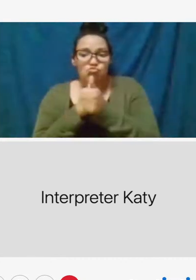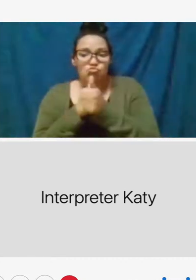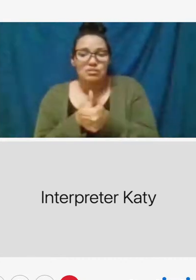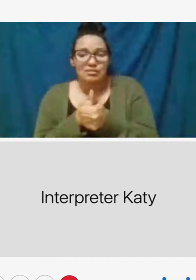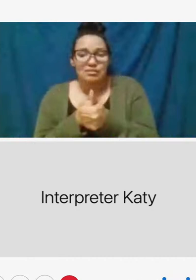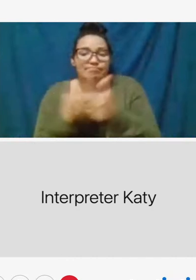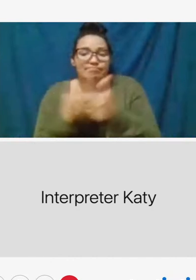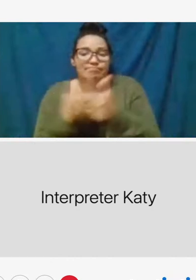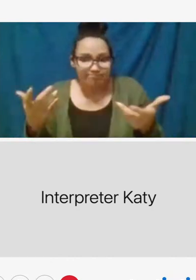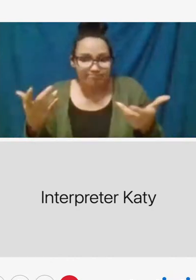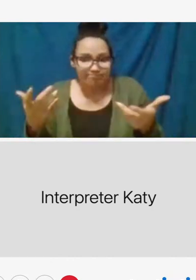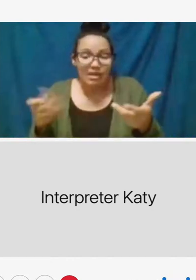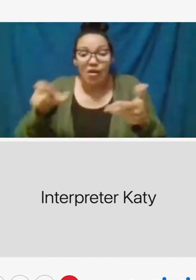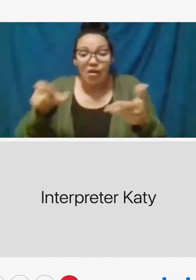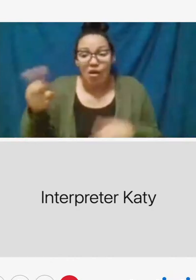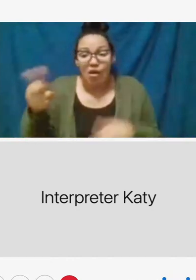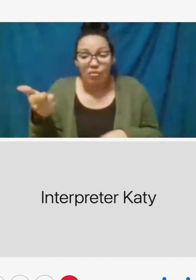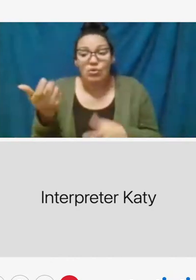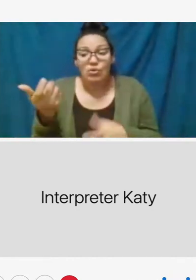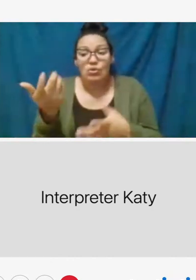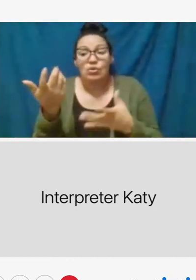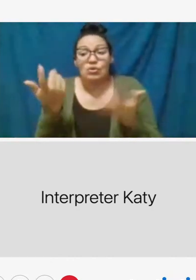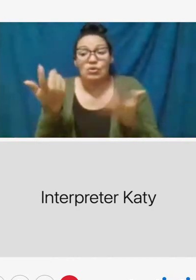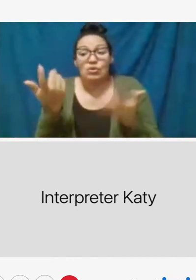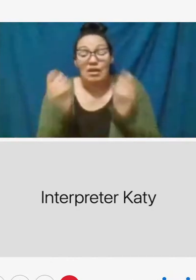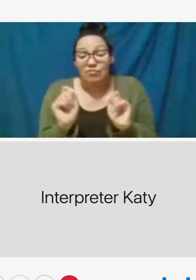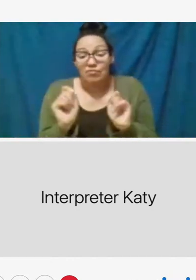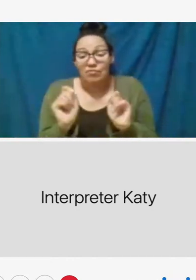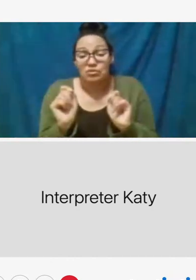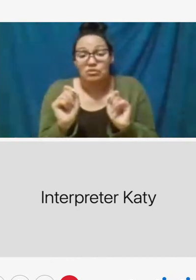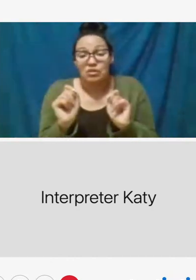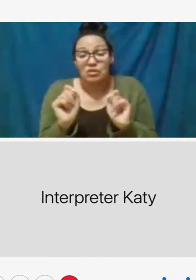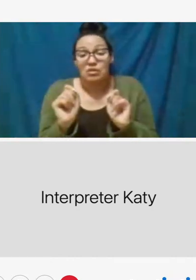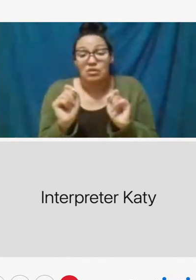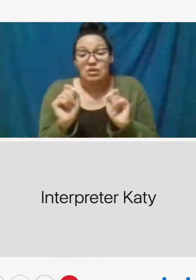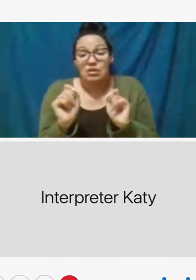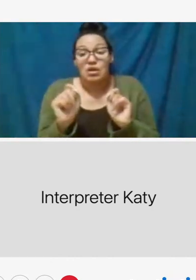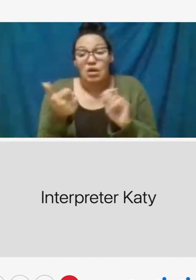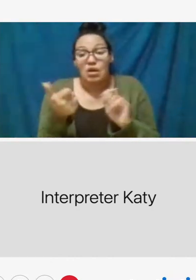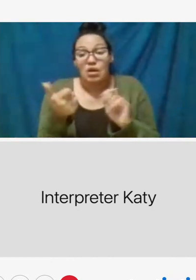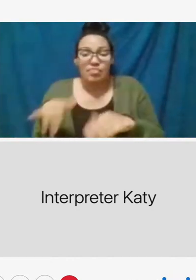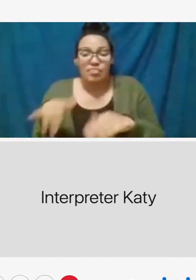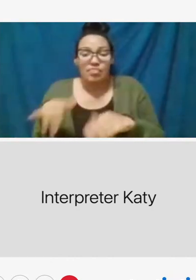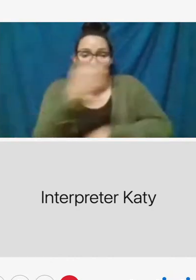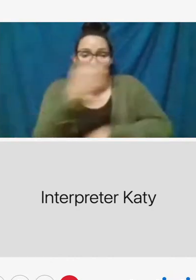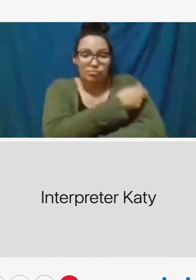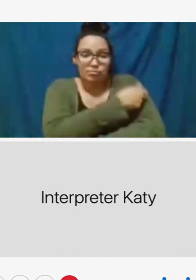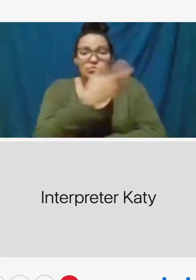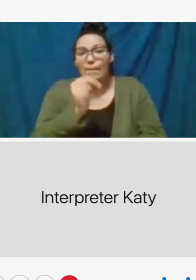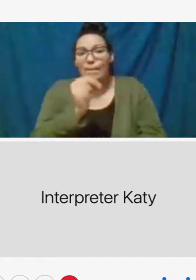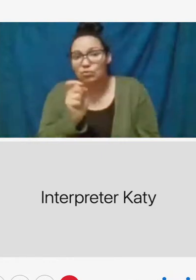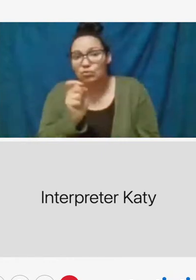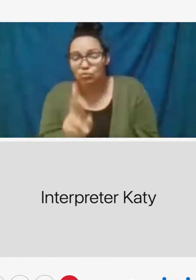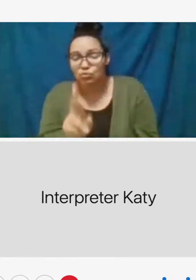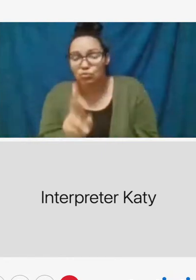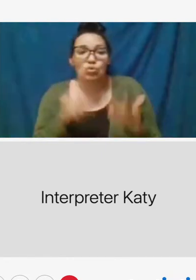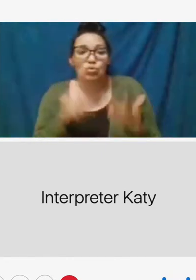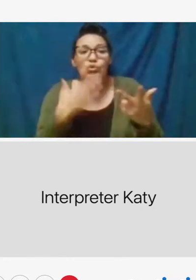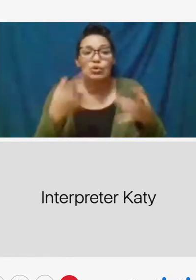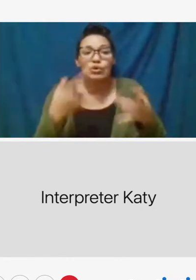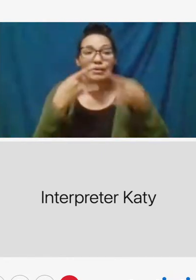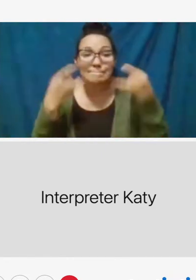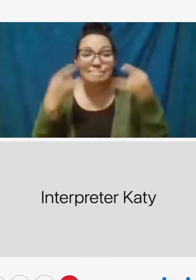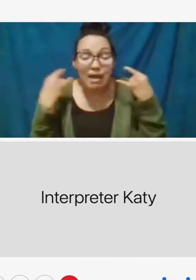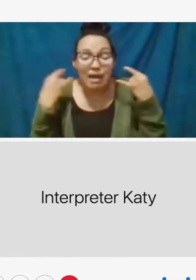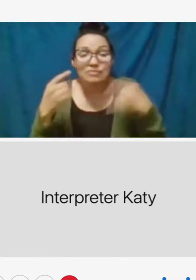mitigation efforts that we are using as far as vaccination boosters uh wearing high quality well fitting mask uh staying